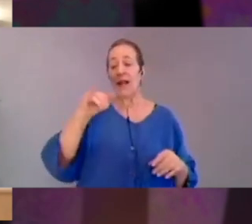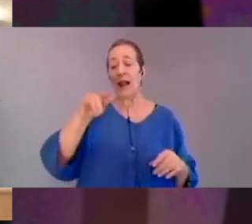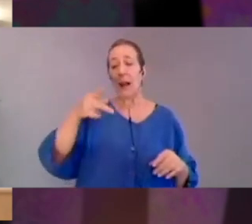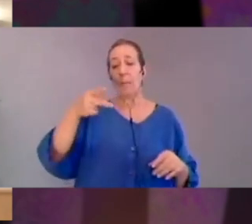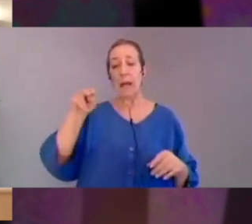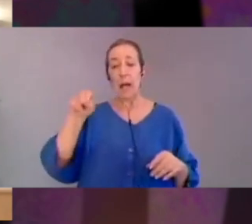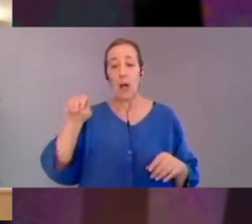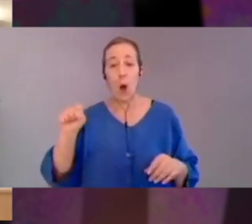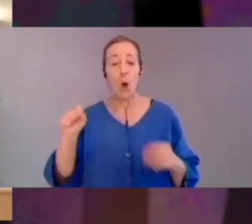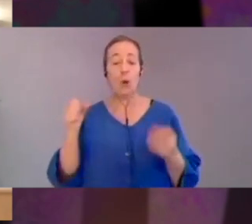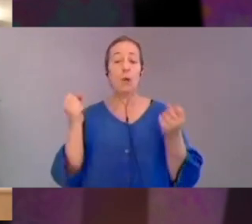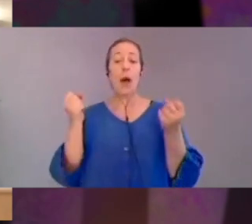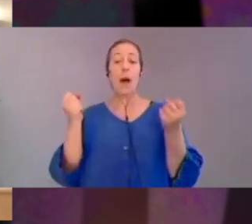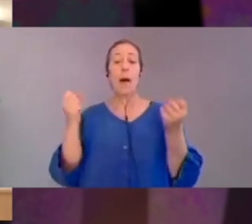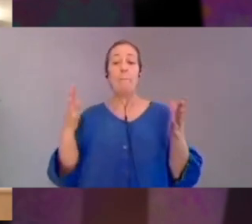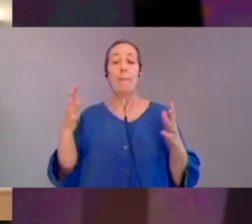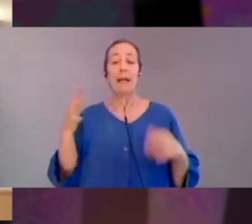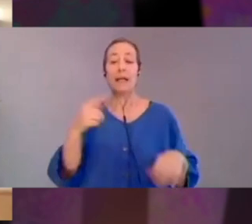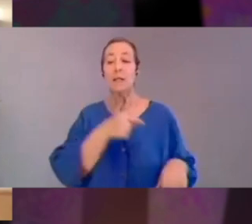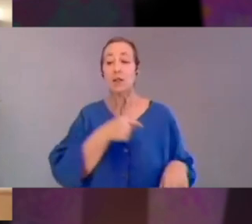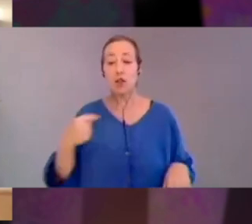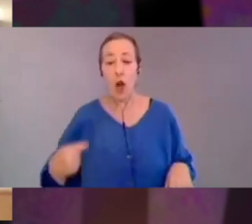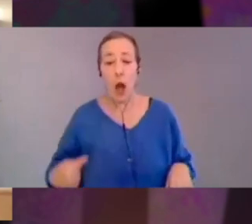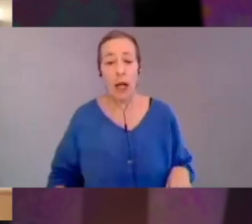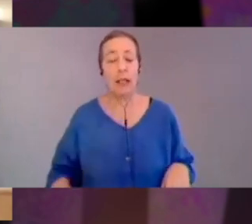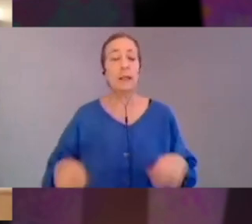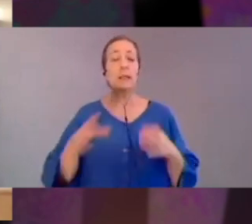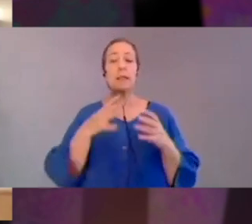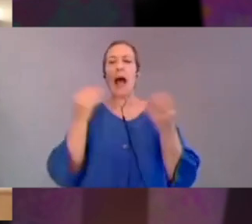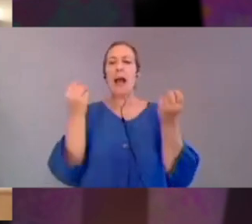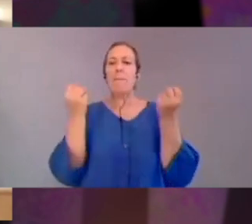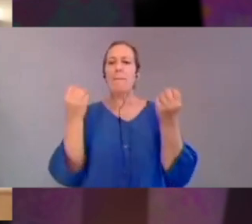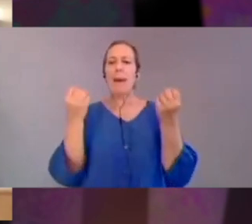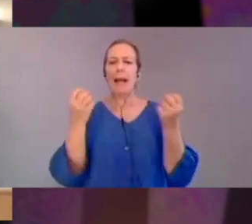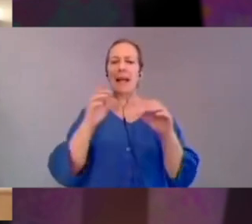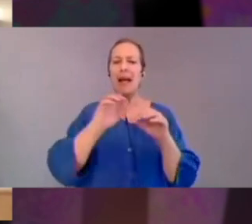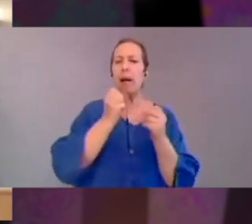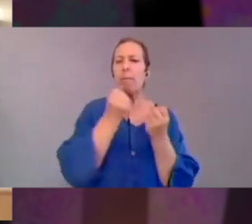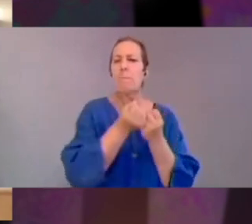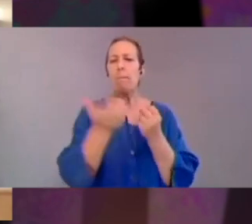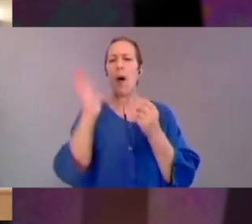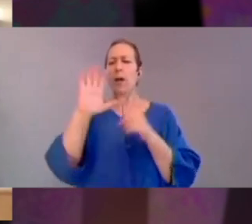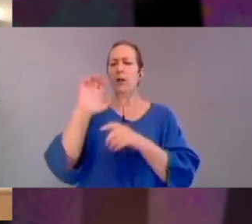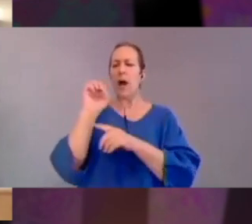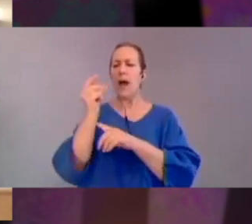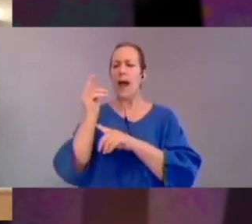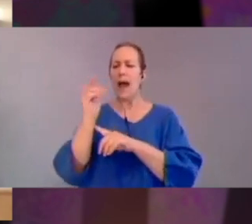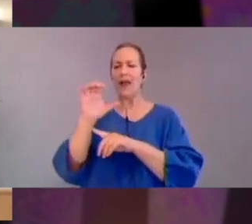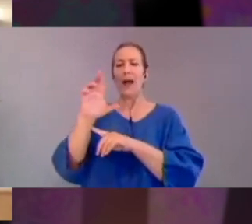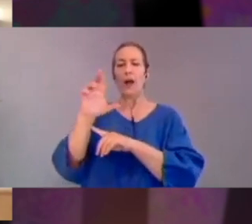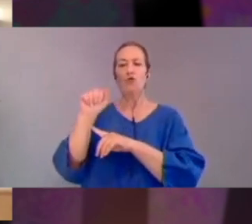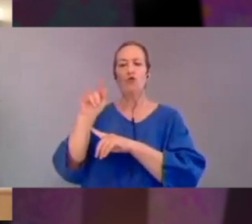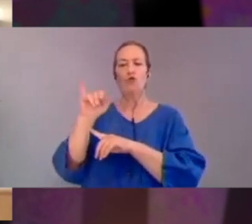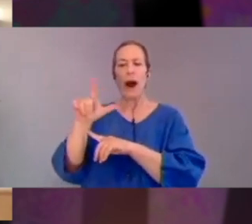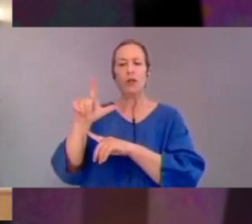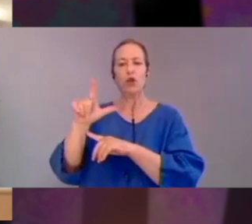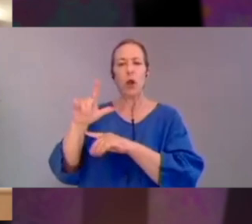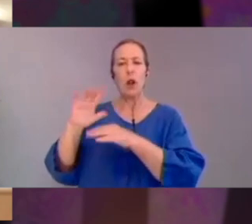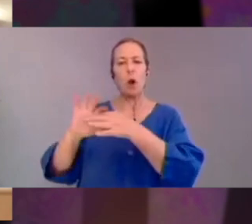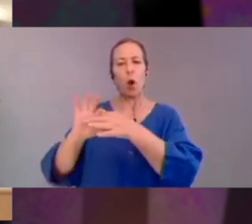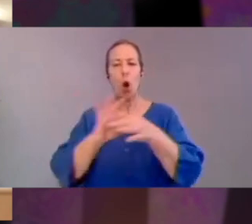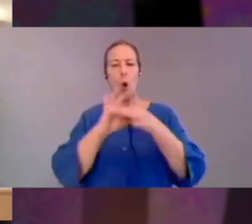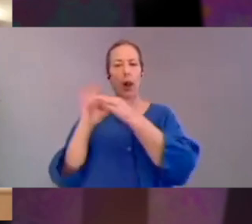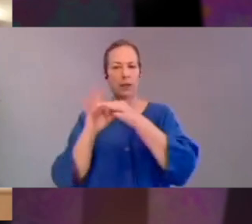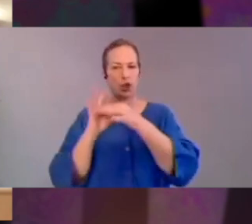multi-ethnic, like racial coalitions organizing for justice for our people. And so family life there, you know,